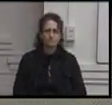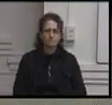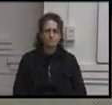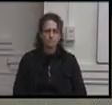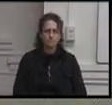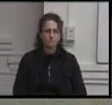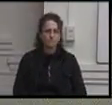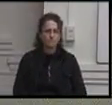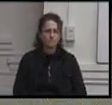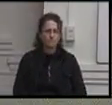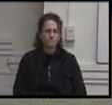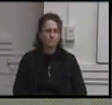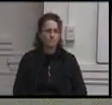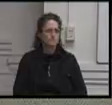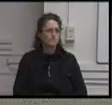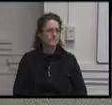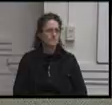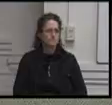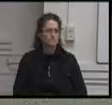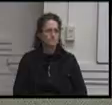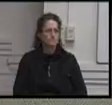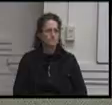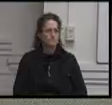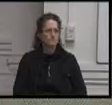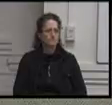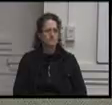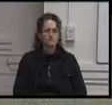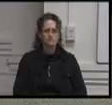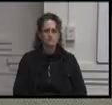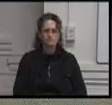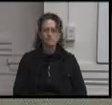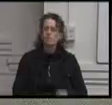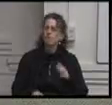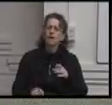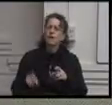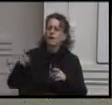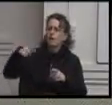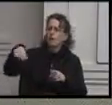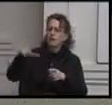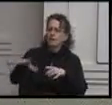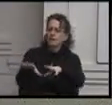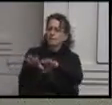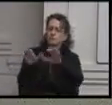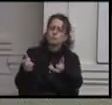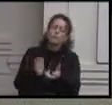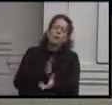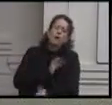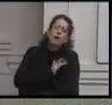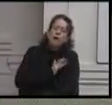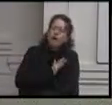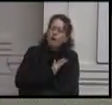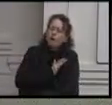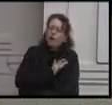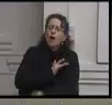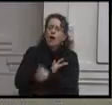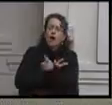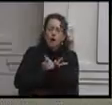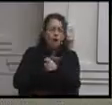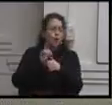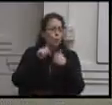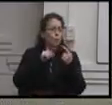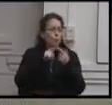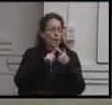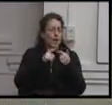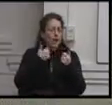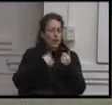fantastic with respect to, the advocacy, particularly for energy efficiency issues in the development of